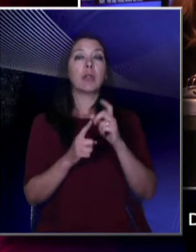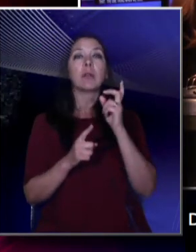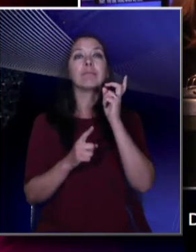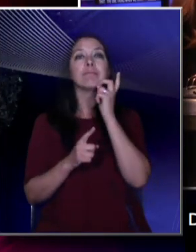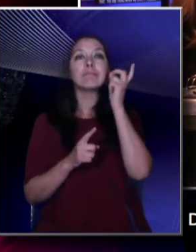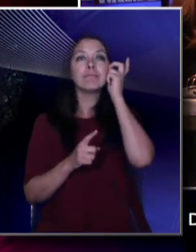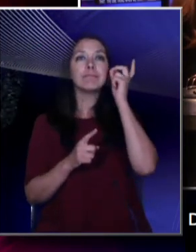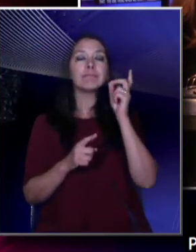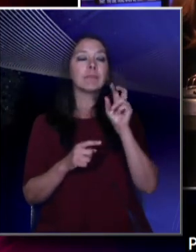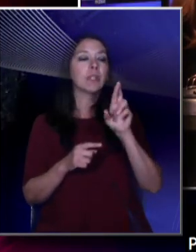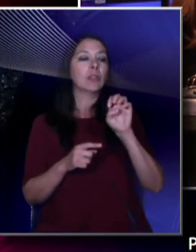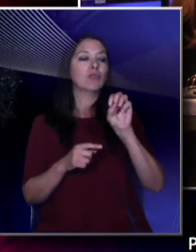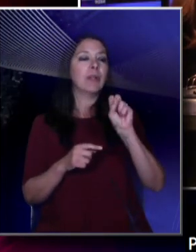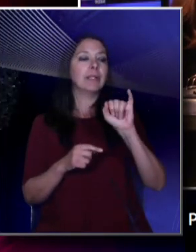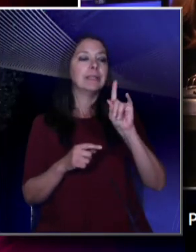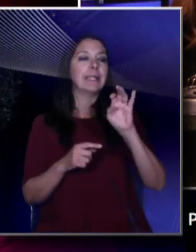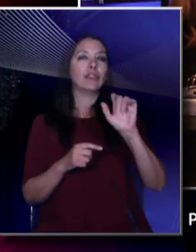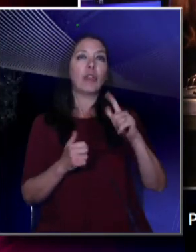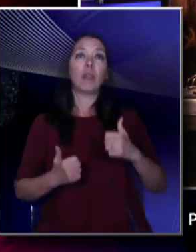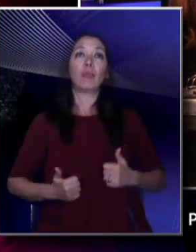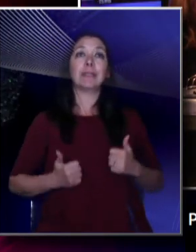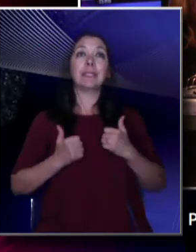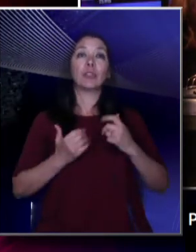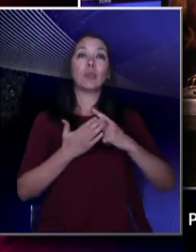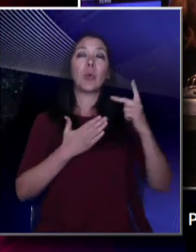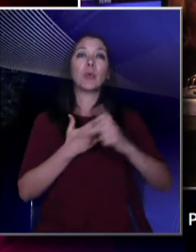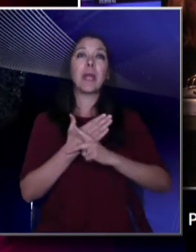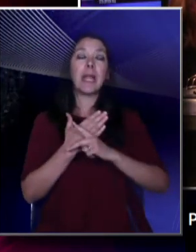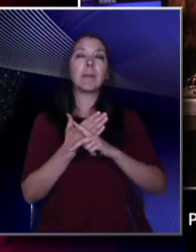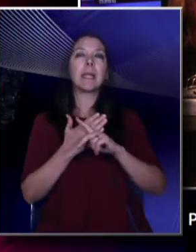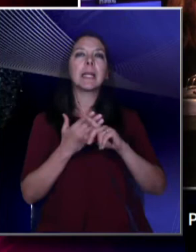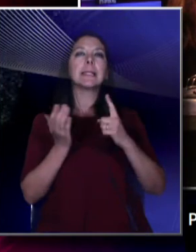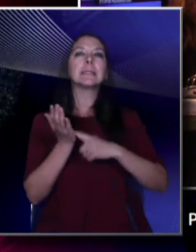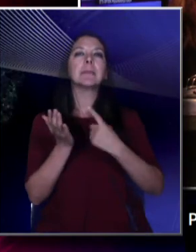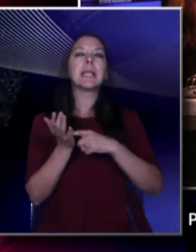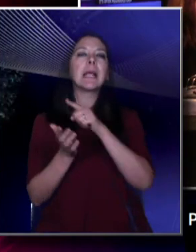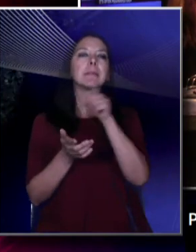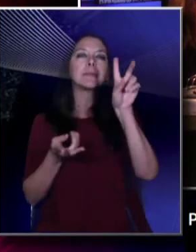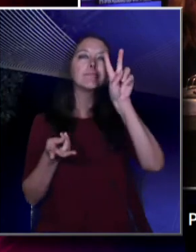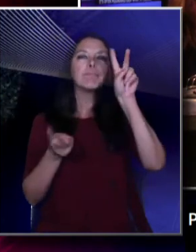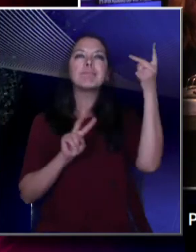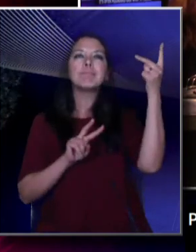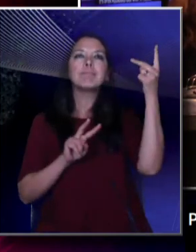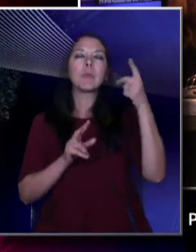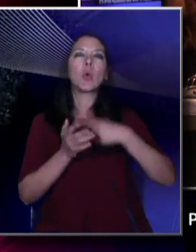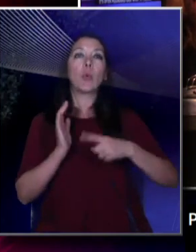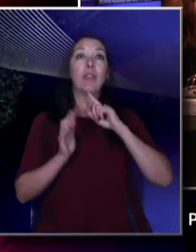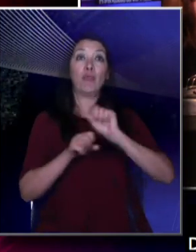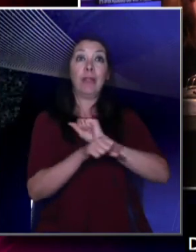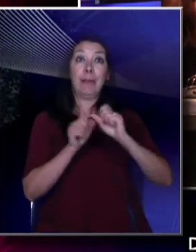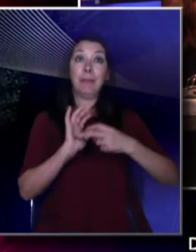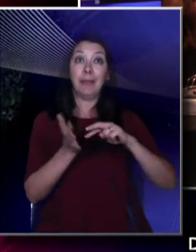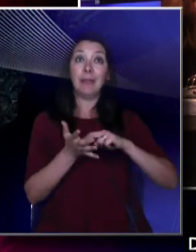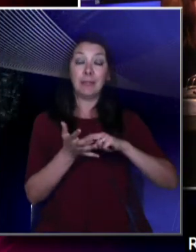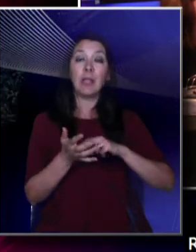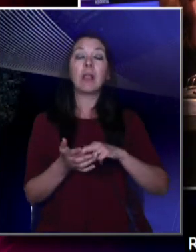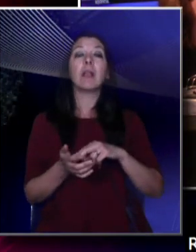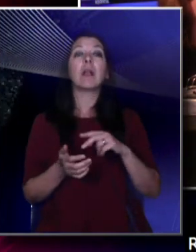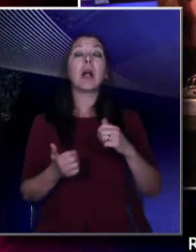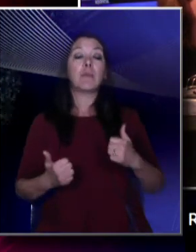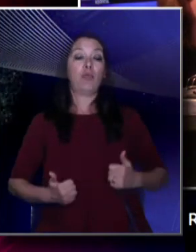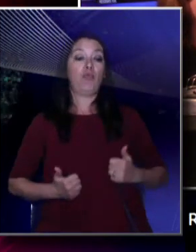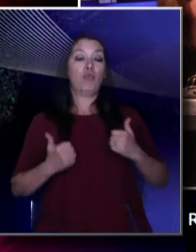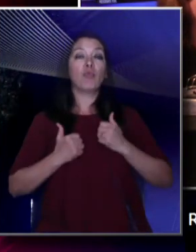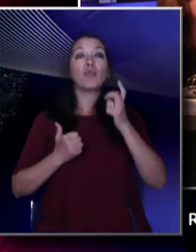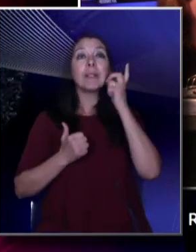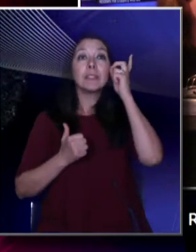program, it's often misunderstood what it means. Residential programs for students who